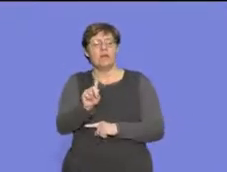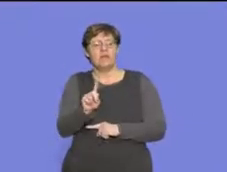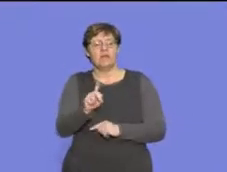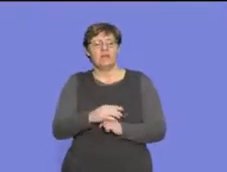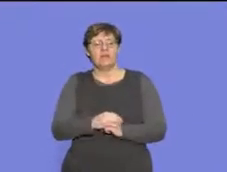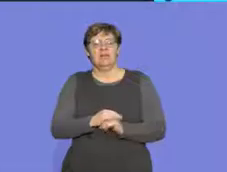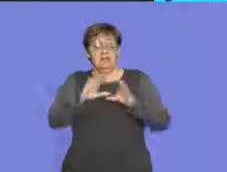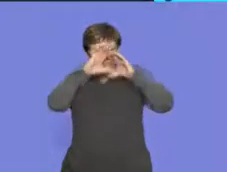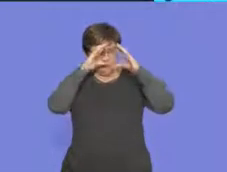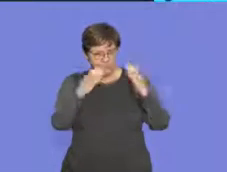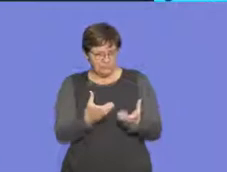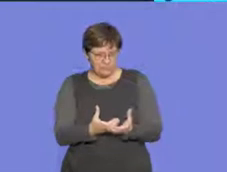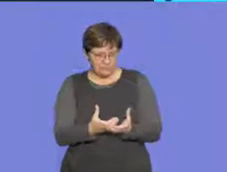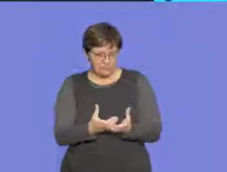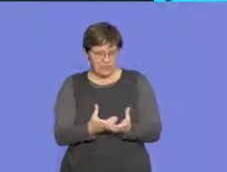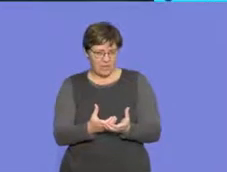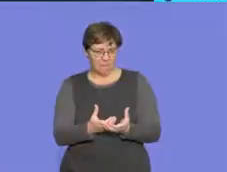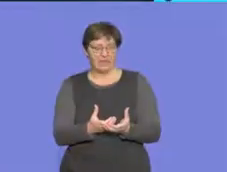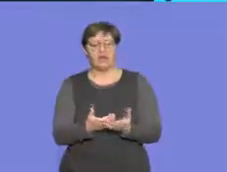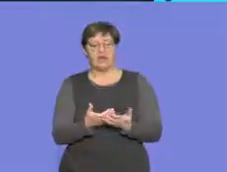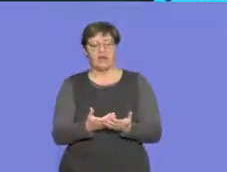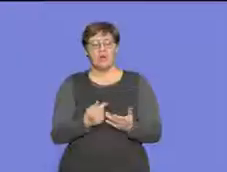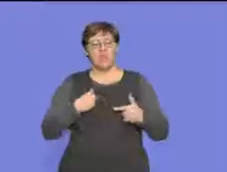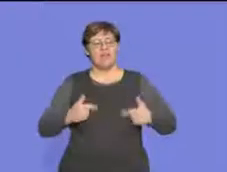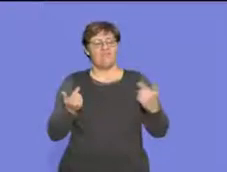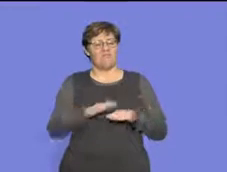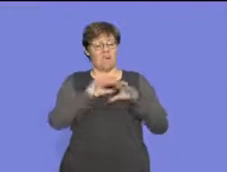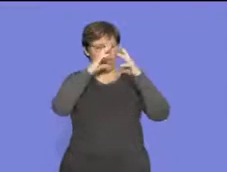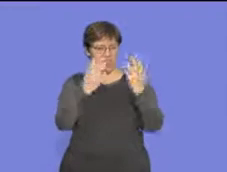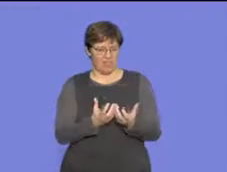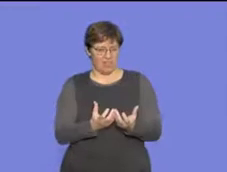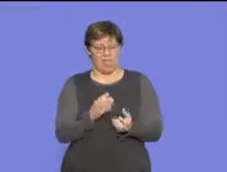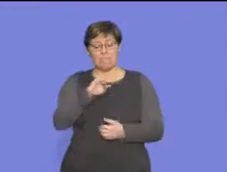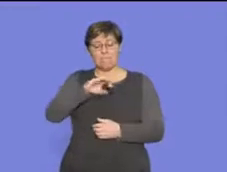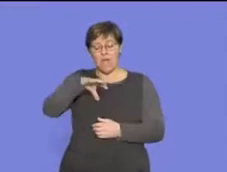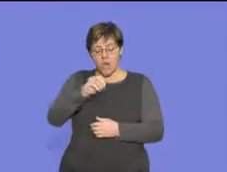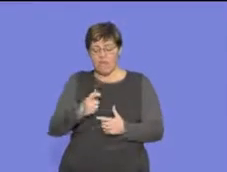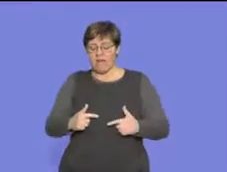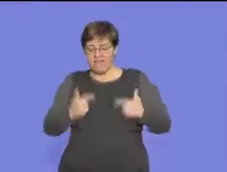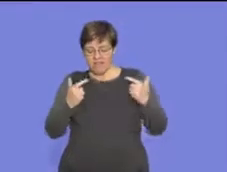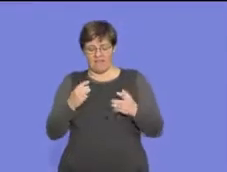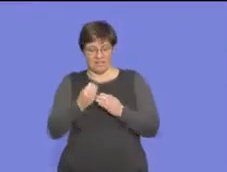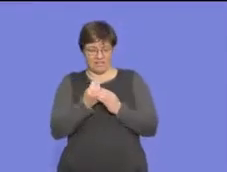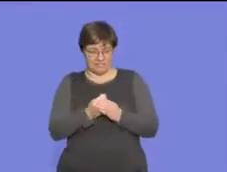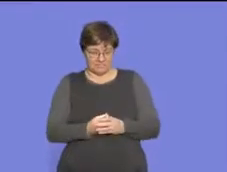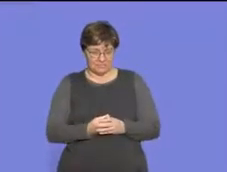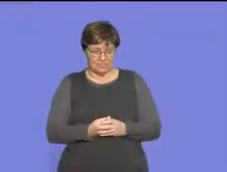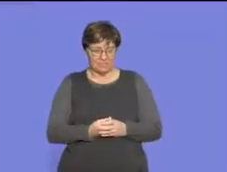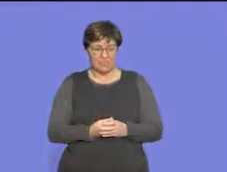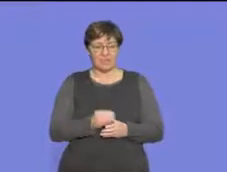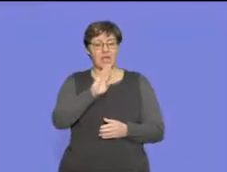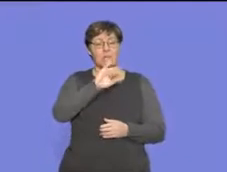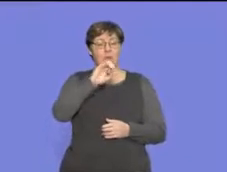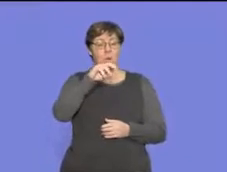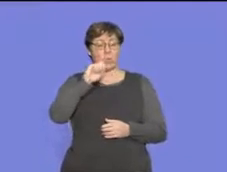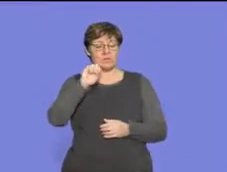refers to a globe or kind of the earth that we live on, and the bio refers to the living components. So when we talk of biosphere, we refer